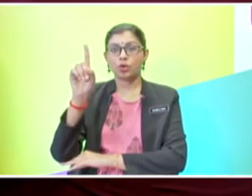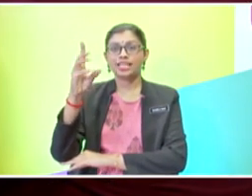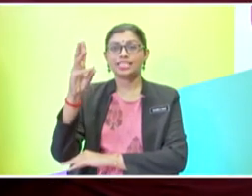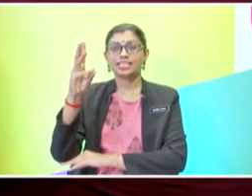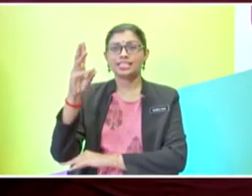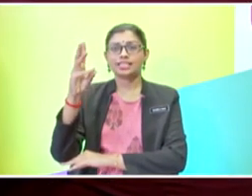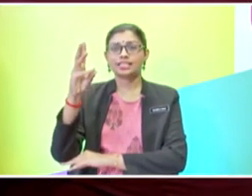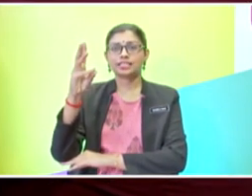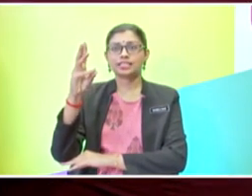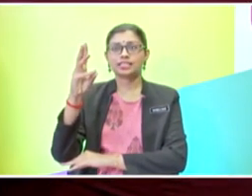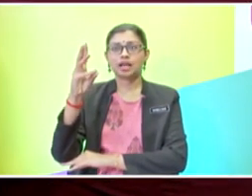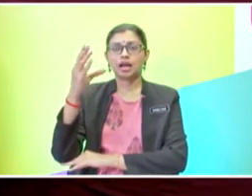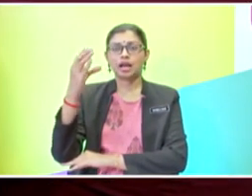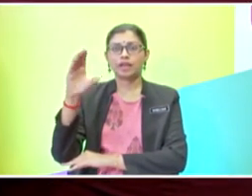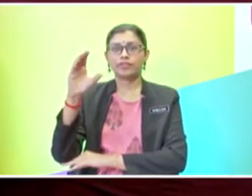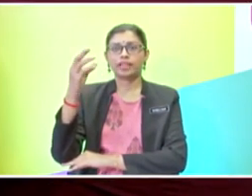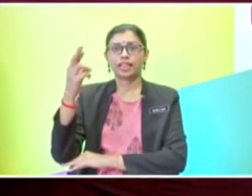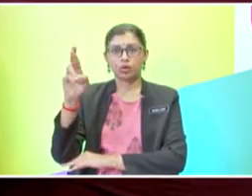601,200.